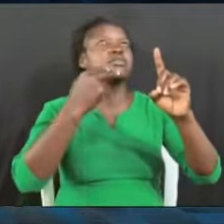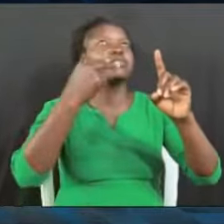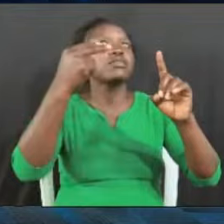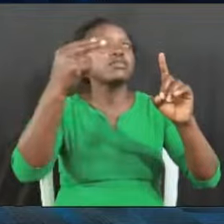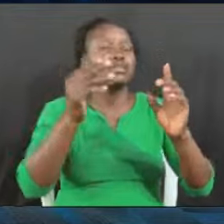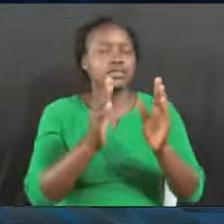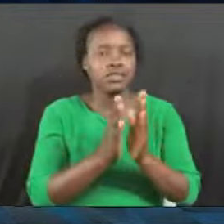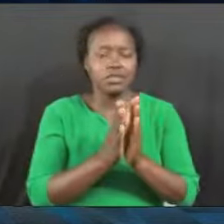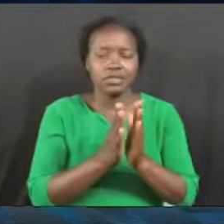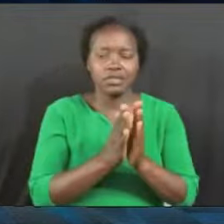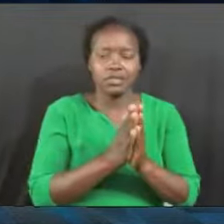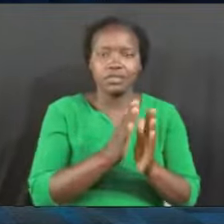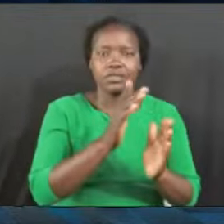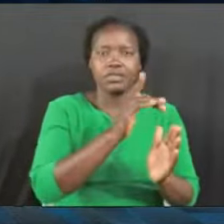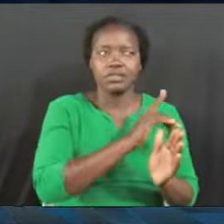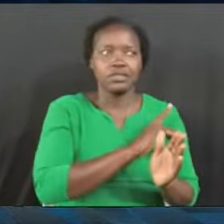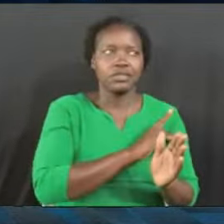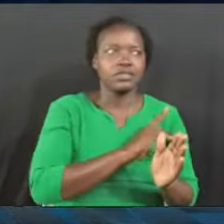praise the Lord.